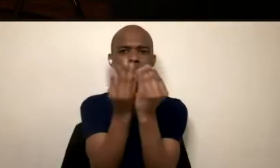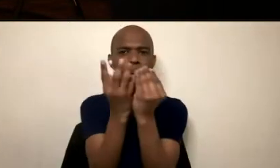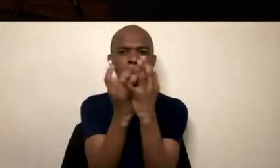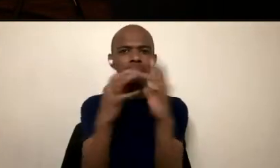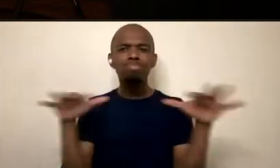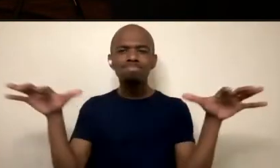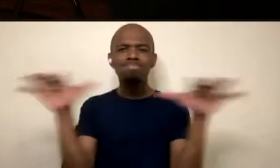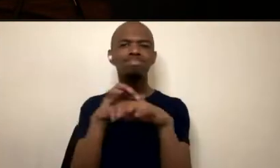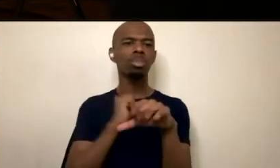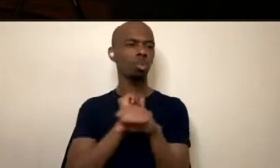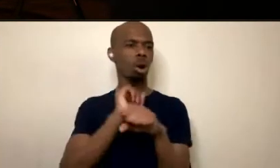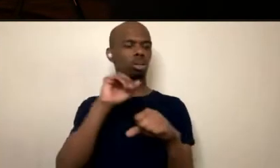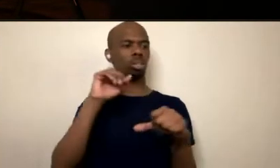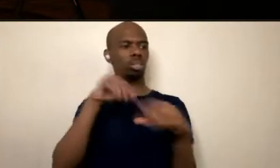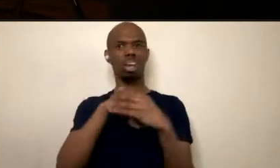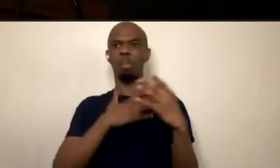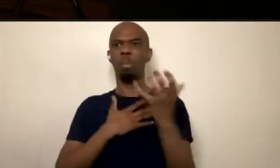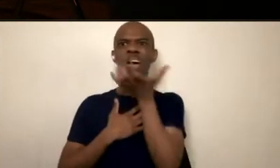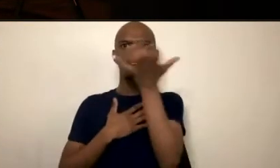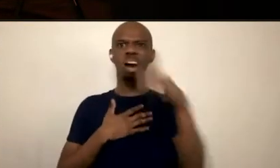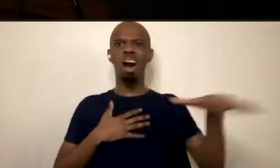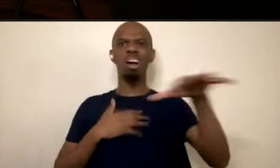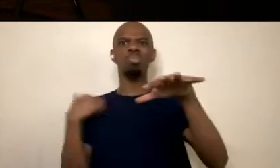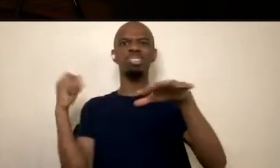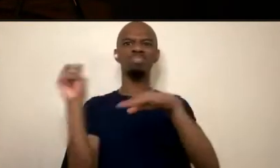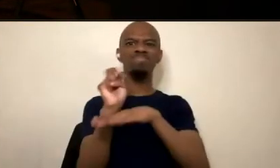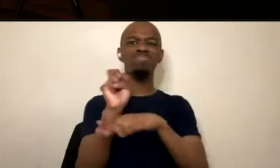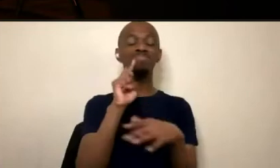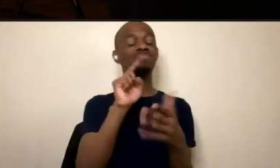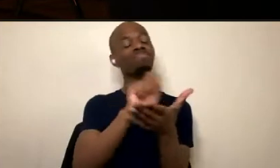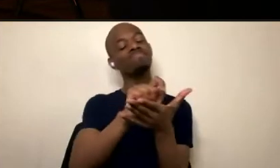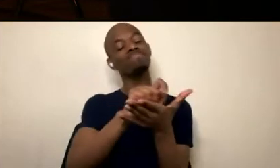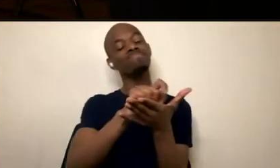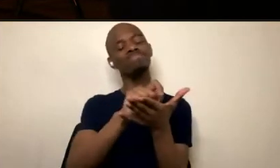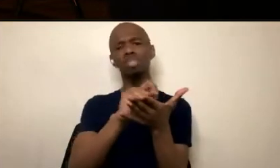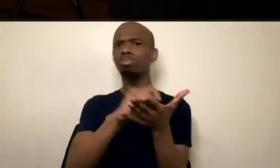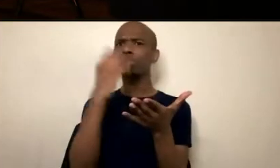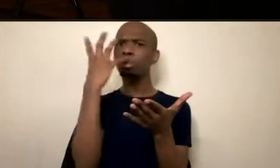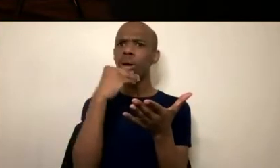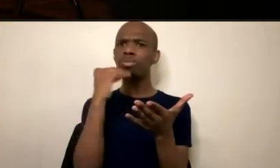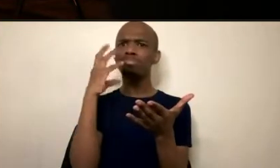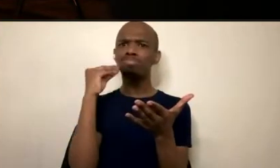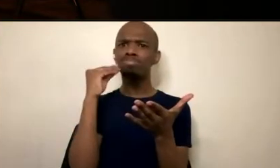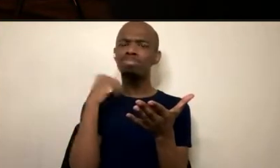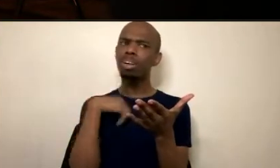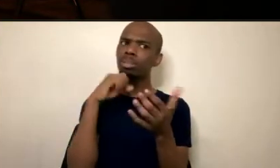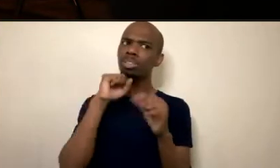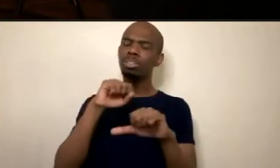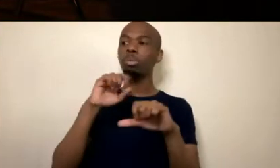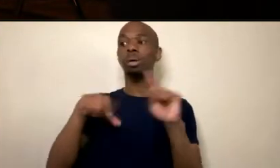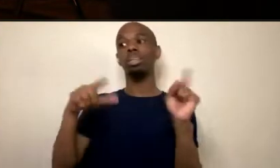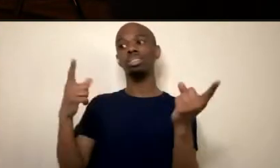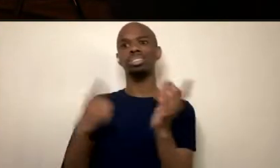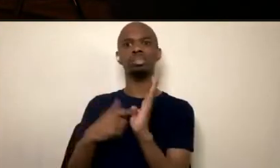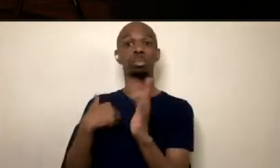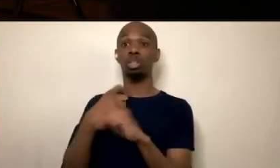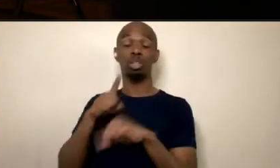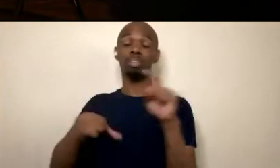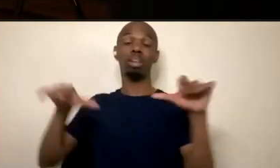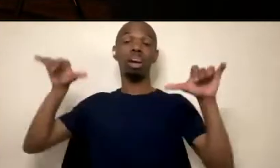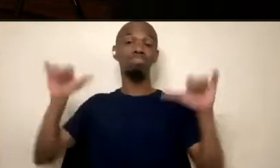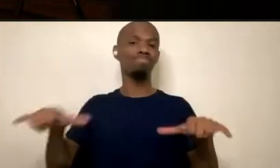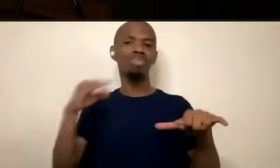different for the state to say, we're closed, you can't do anything, you gotta stay home. Yeah. I was talking